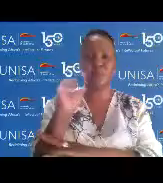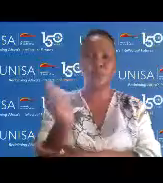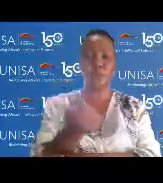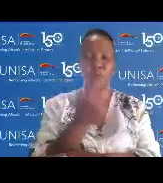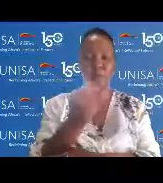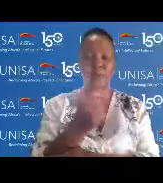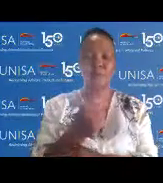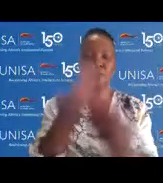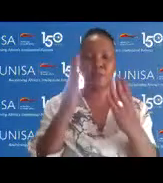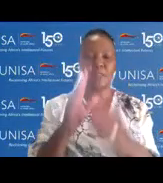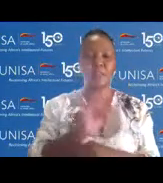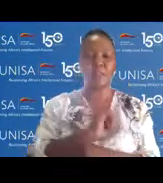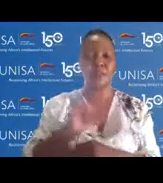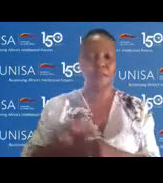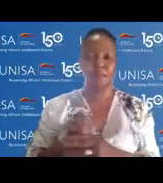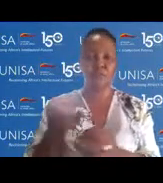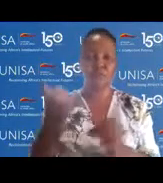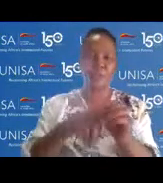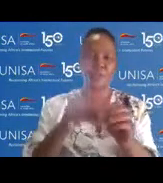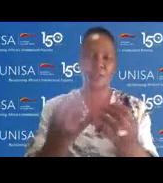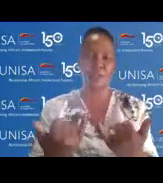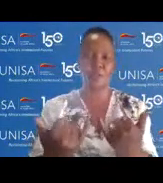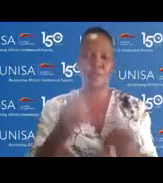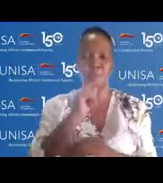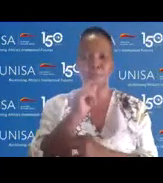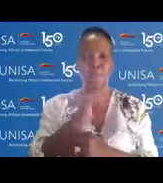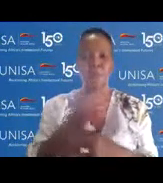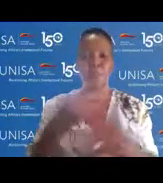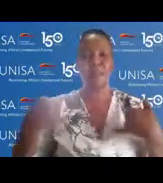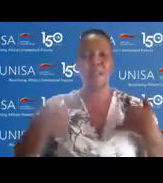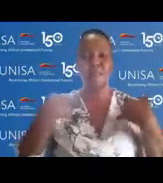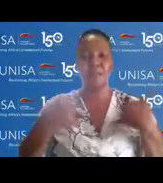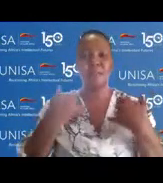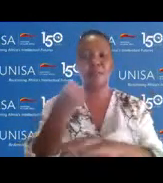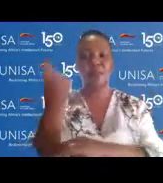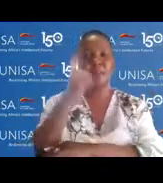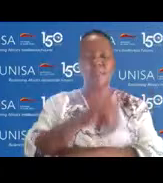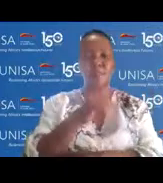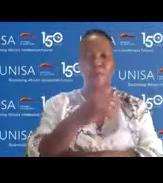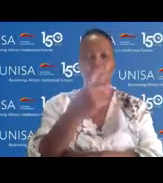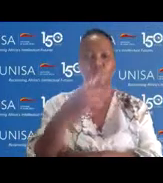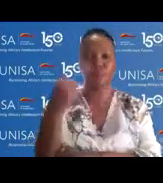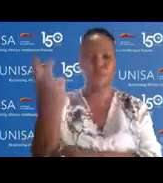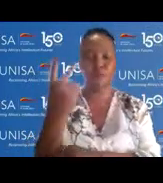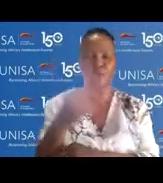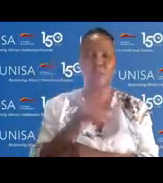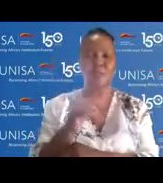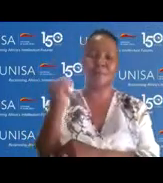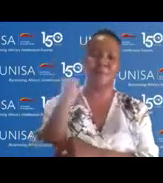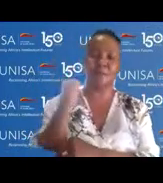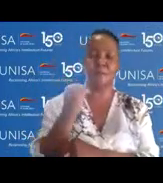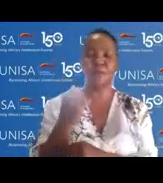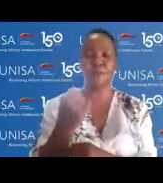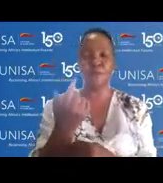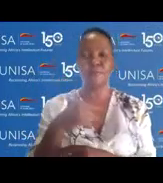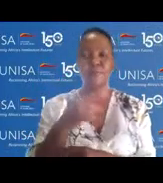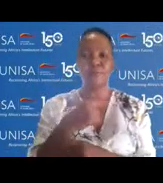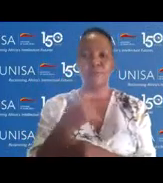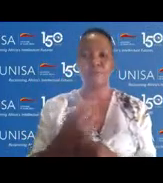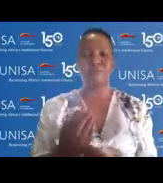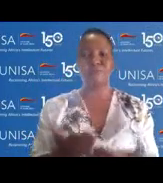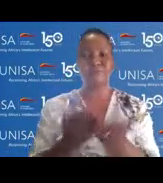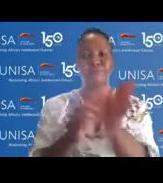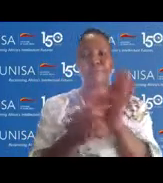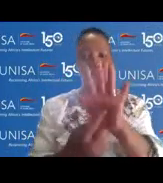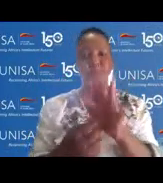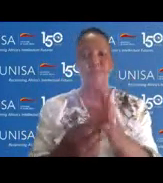call. It's an exciting day 2 of our training session. Yesterday, we launched this particular initiative with day